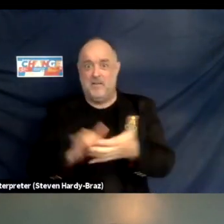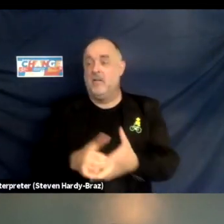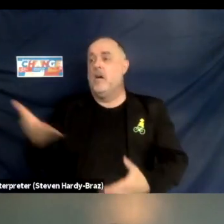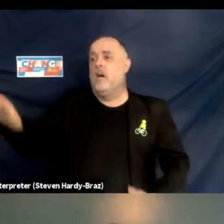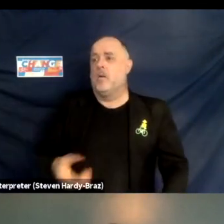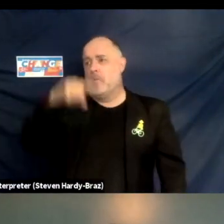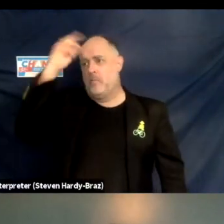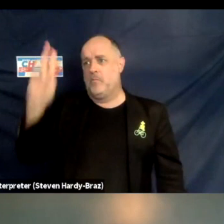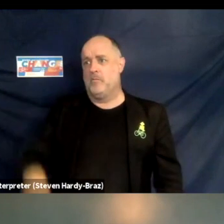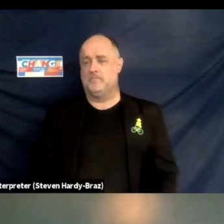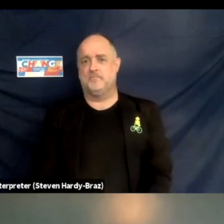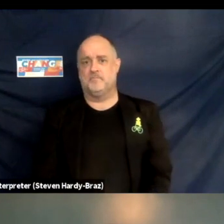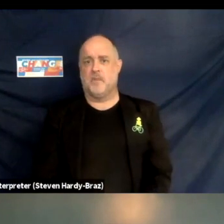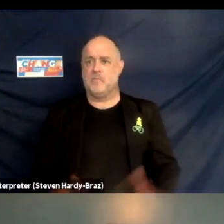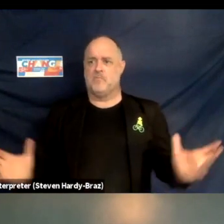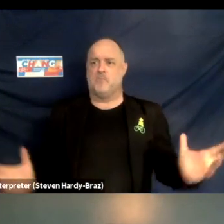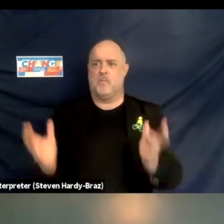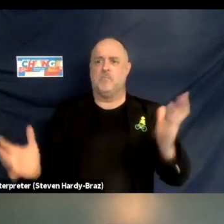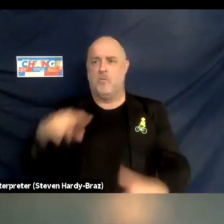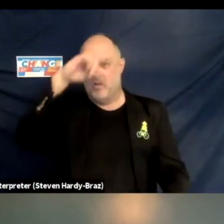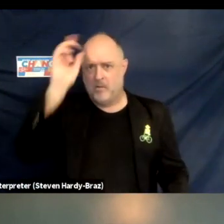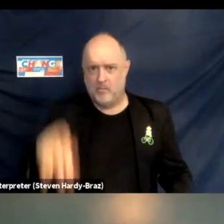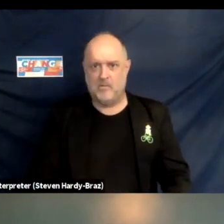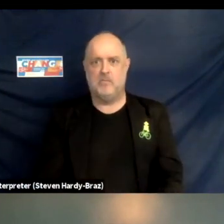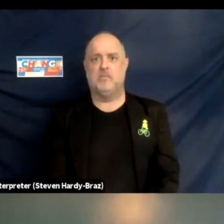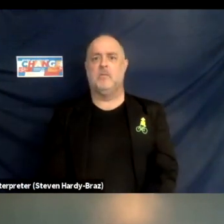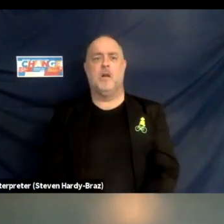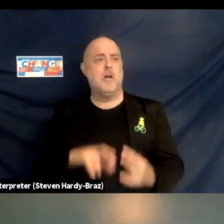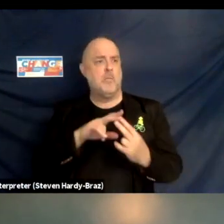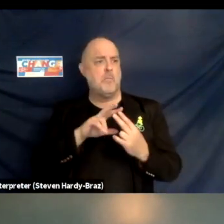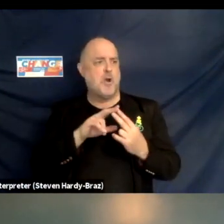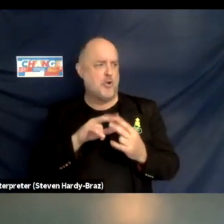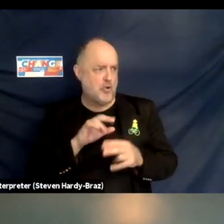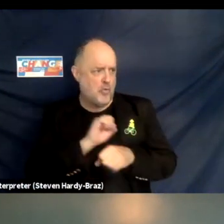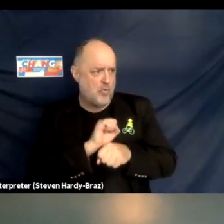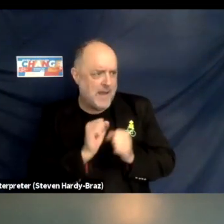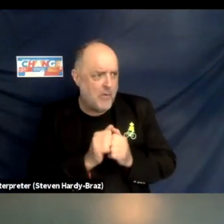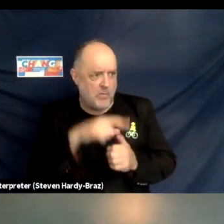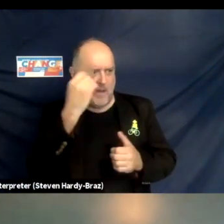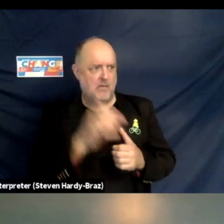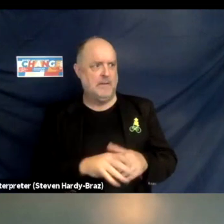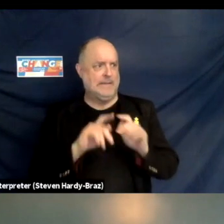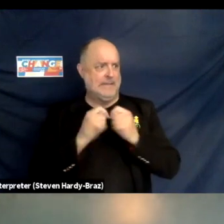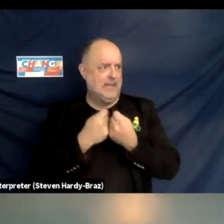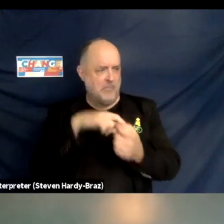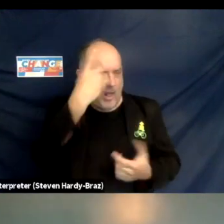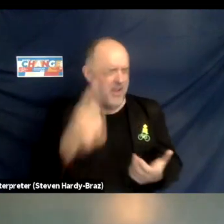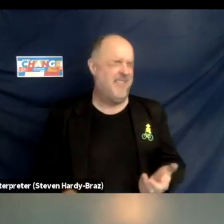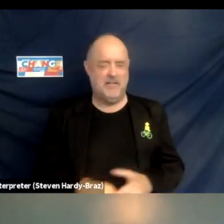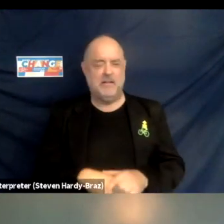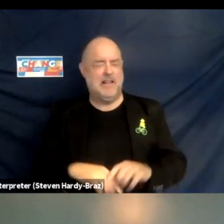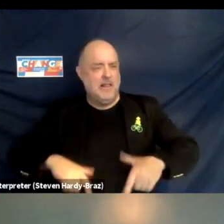Black, promote Black, partner Black, team with Black,